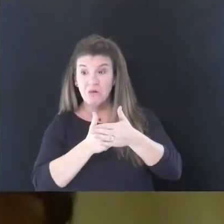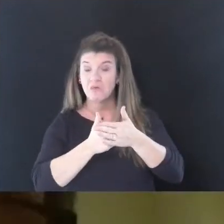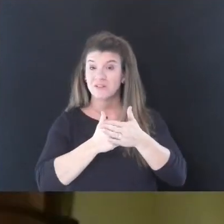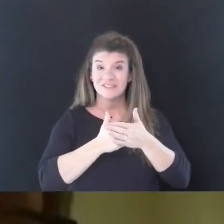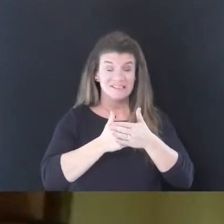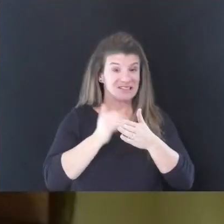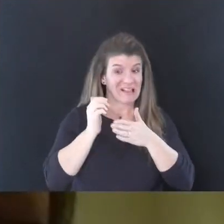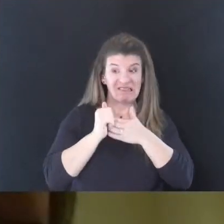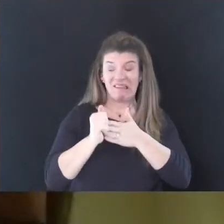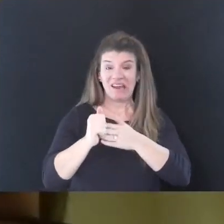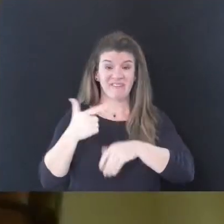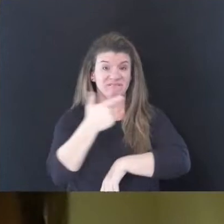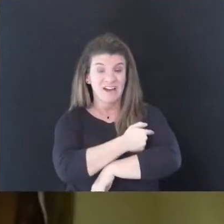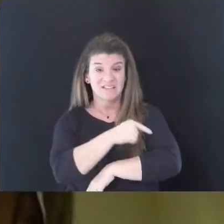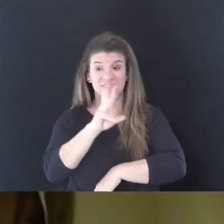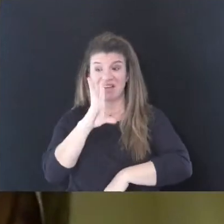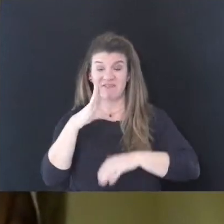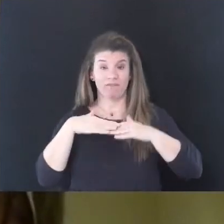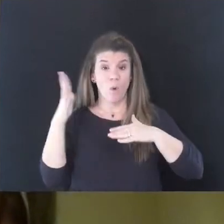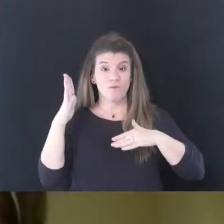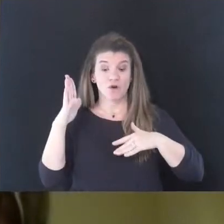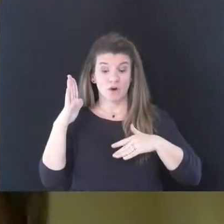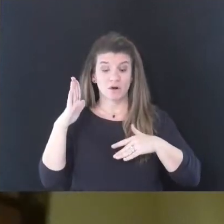vaccinating seniors 65 and over,